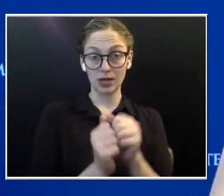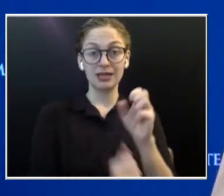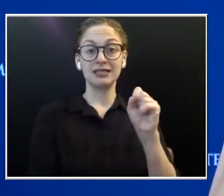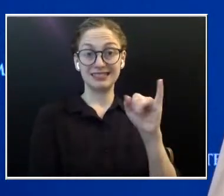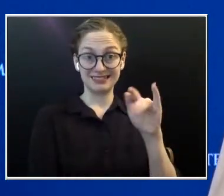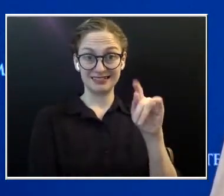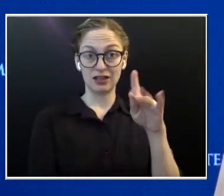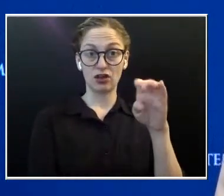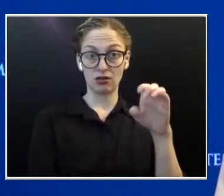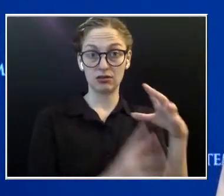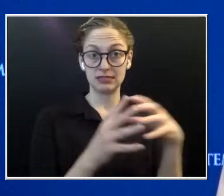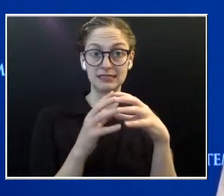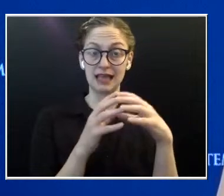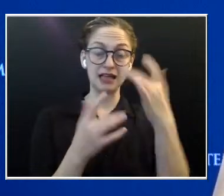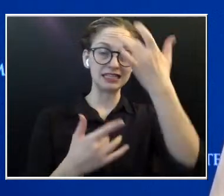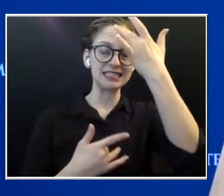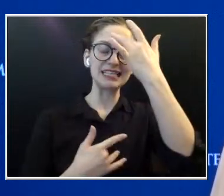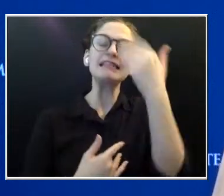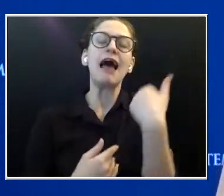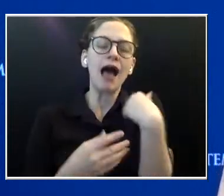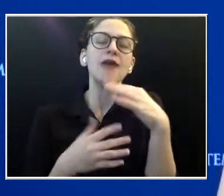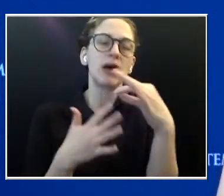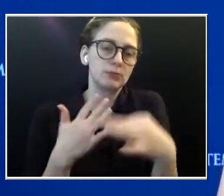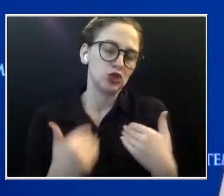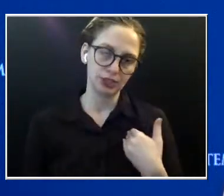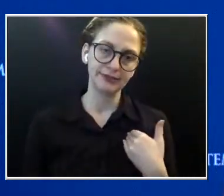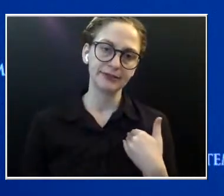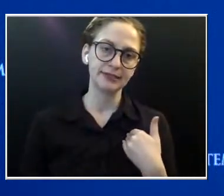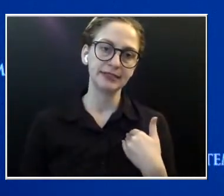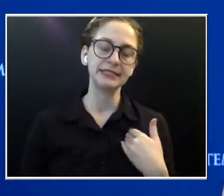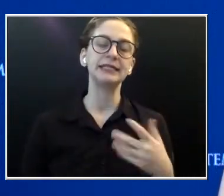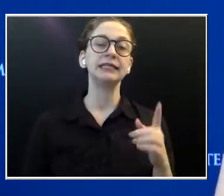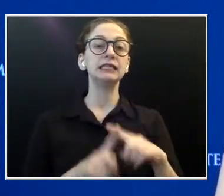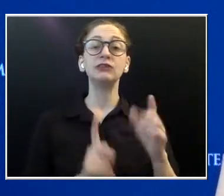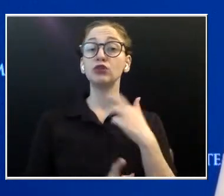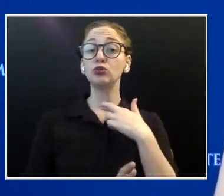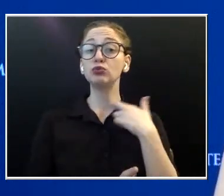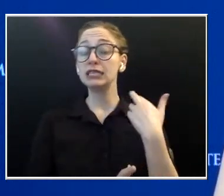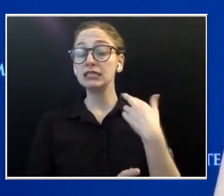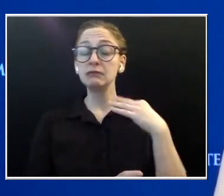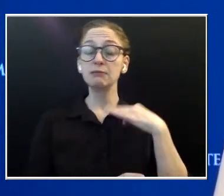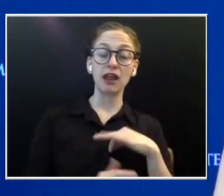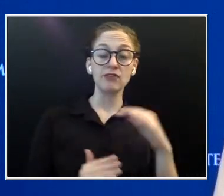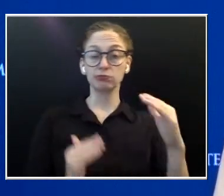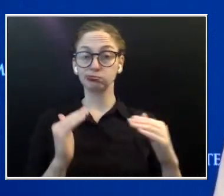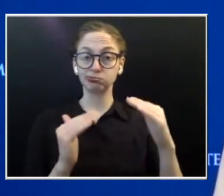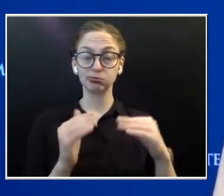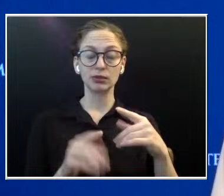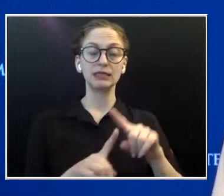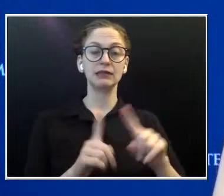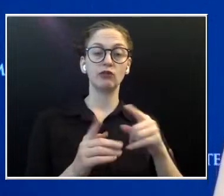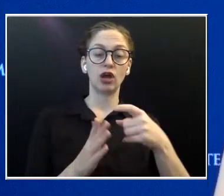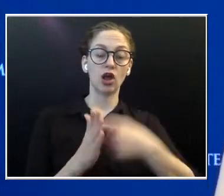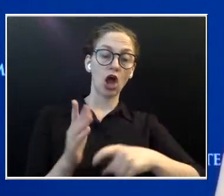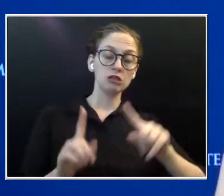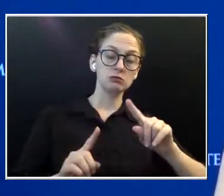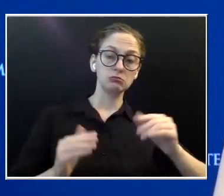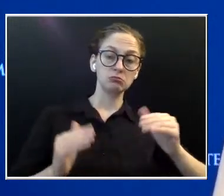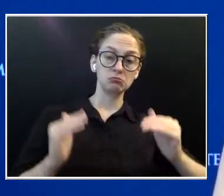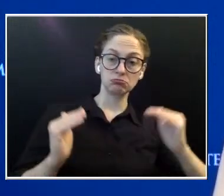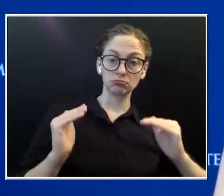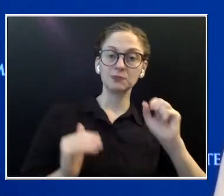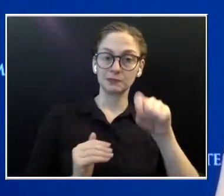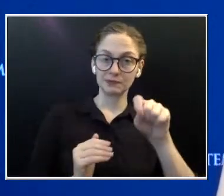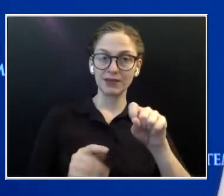there, different risk-benefit profiles, different cost profiles, et cetera. But it's an extraordinary time for patients with this terribly